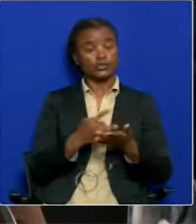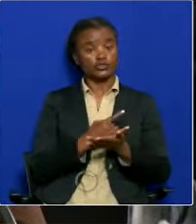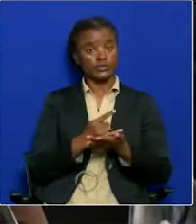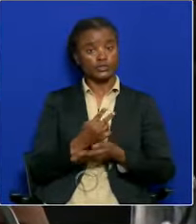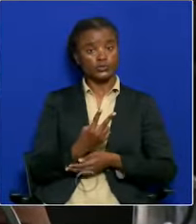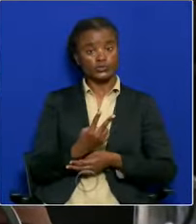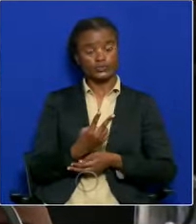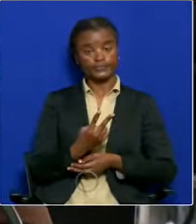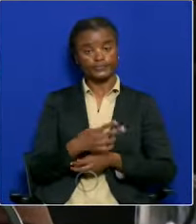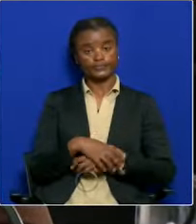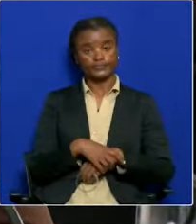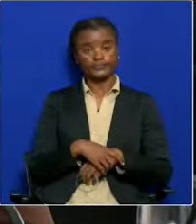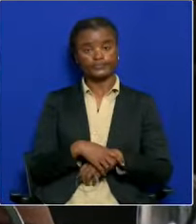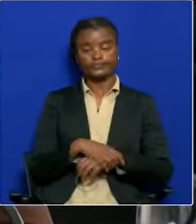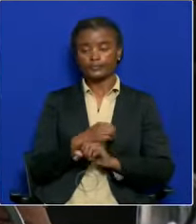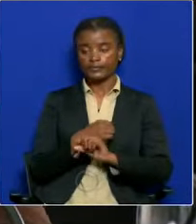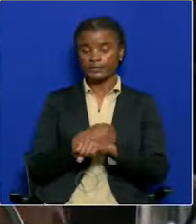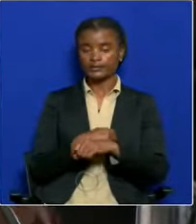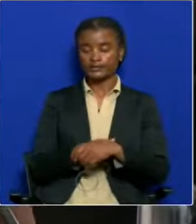Yes.